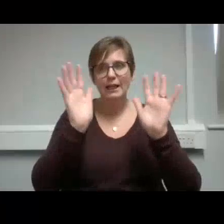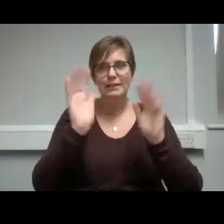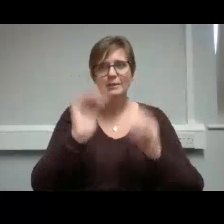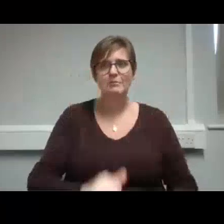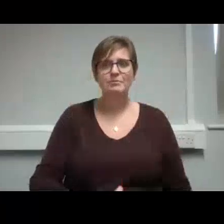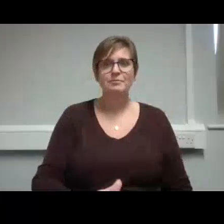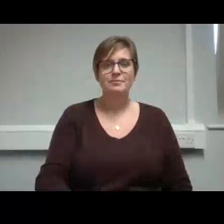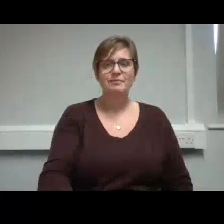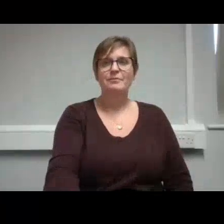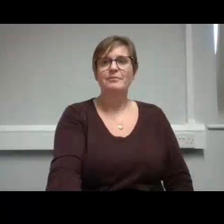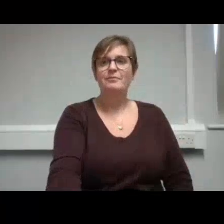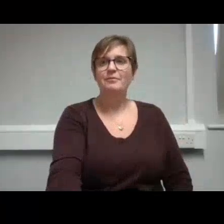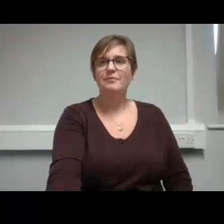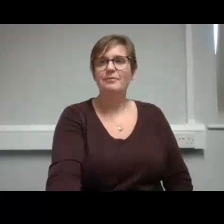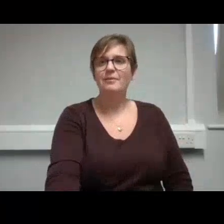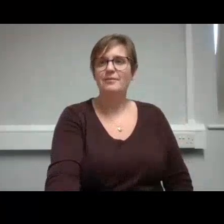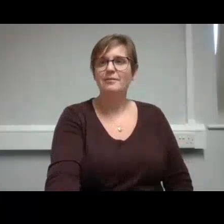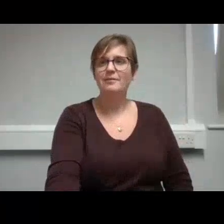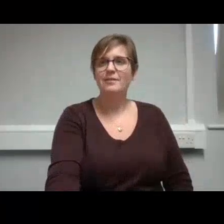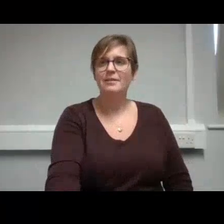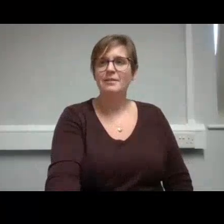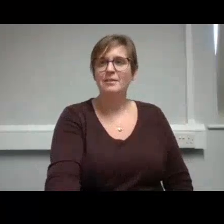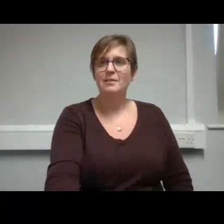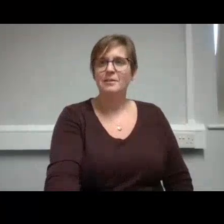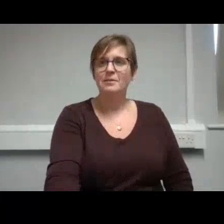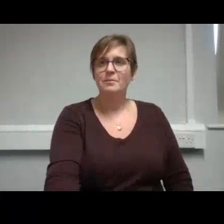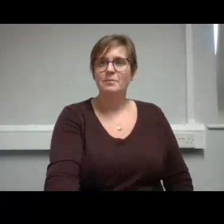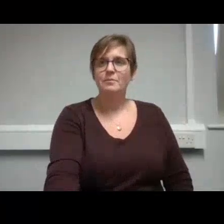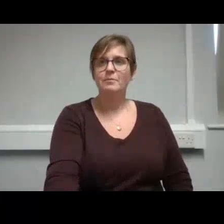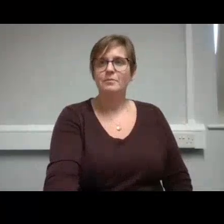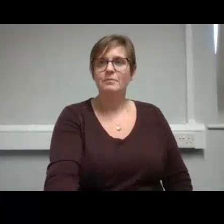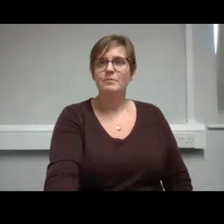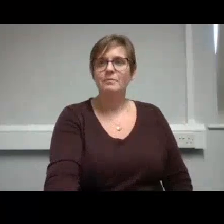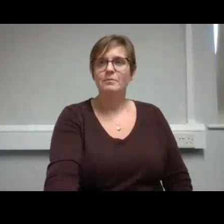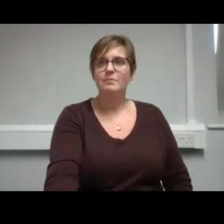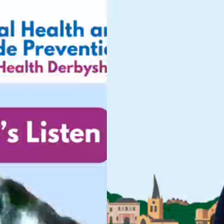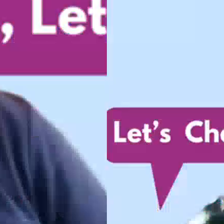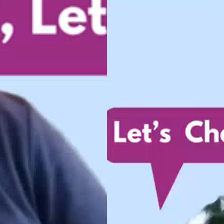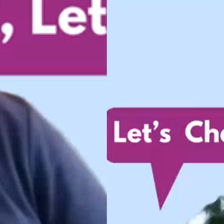Thank you, everybody. Thank you, everybody. Thank you. Thank Bye-bye. you. Bye-bye. Bye-bye. Thanks.